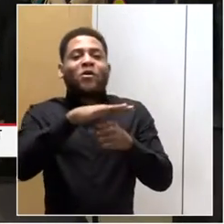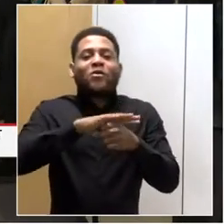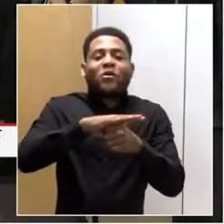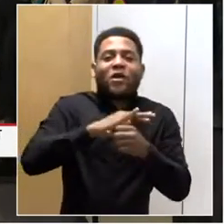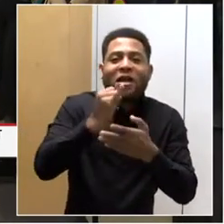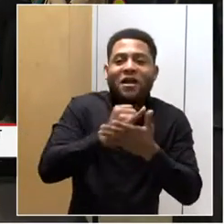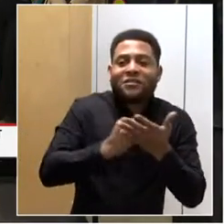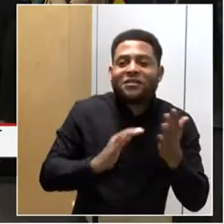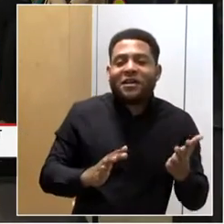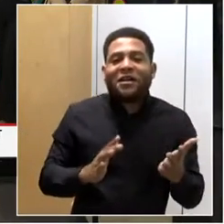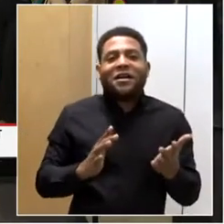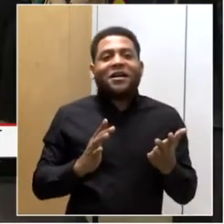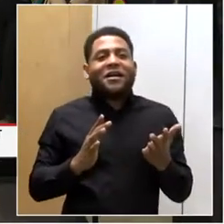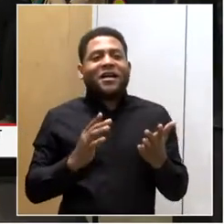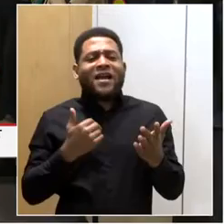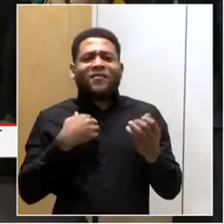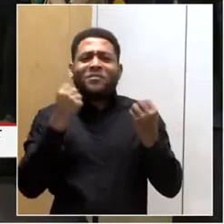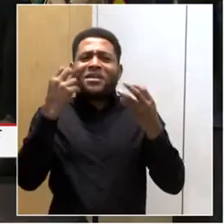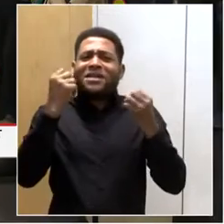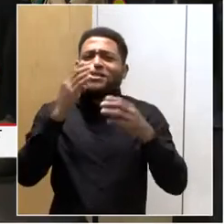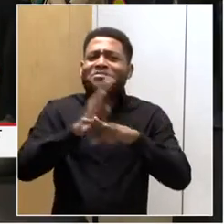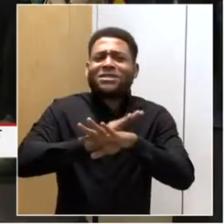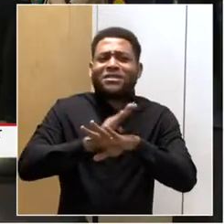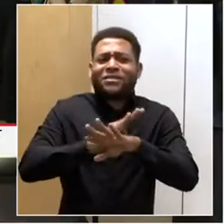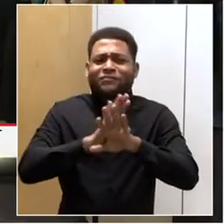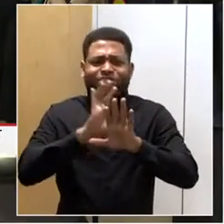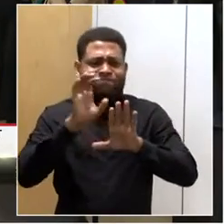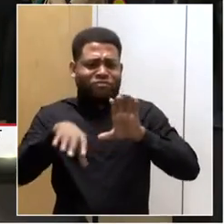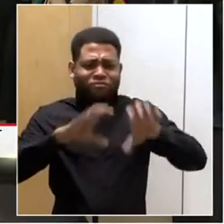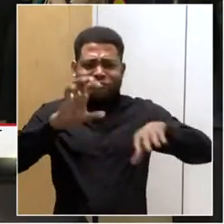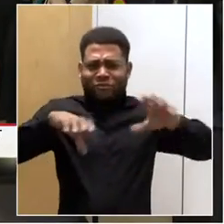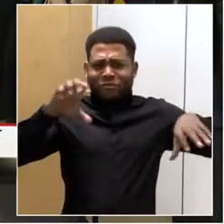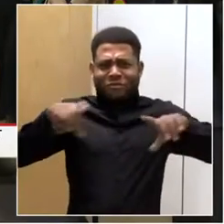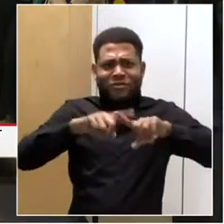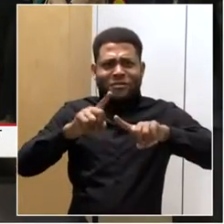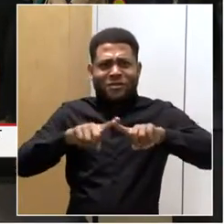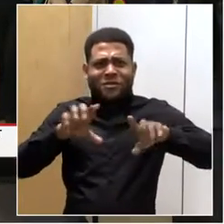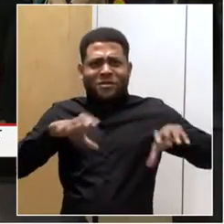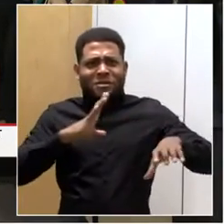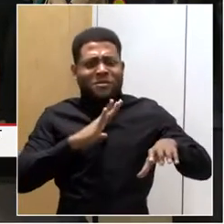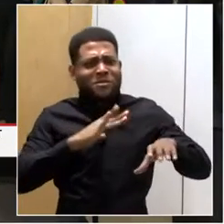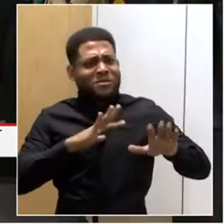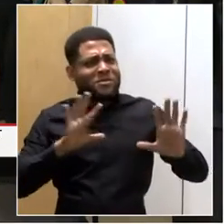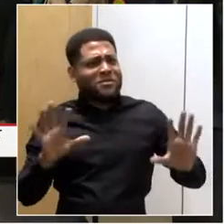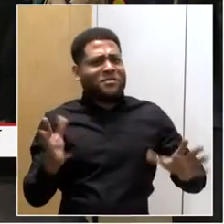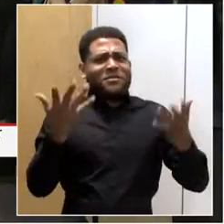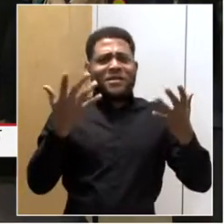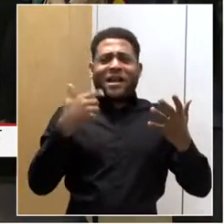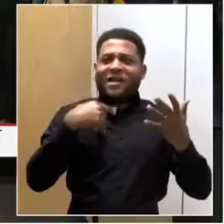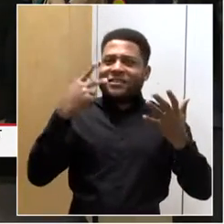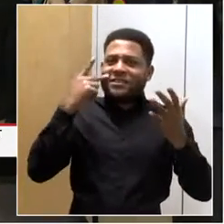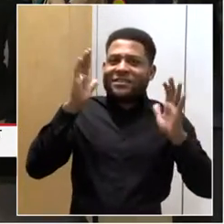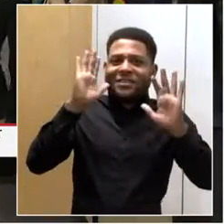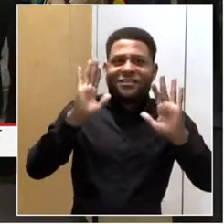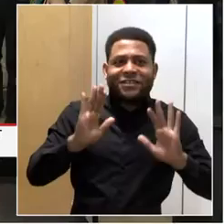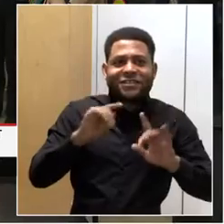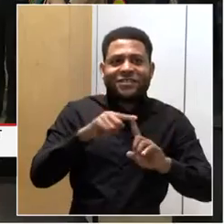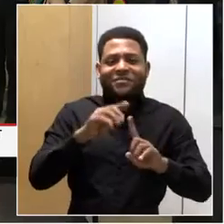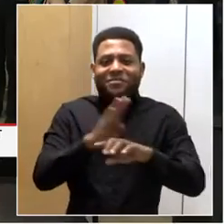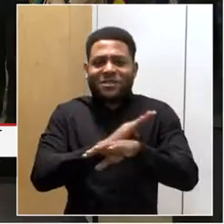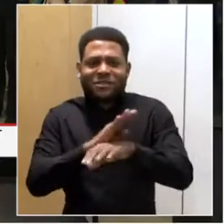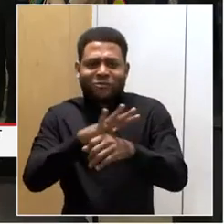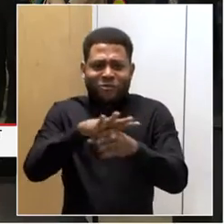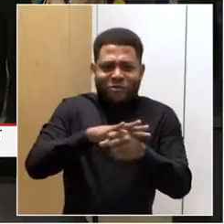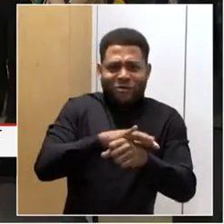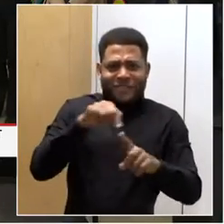businesses really putting on display. And it was great turnout and a great start to really celebrating local businesses in our city. So I'm going to